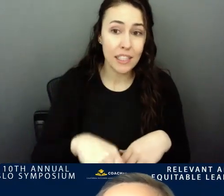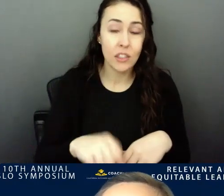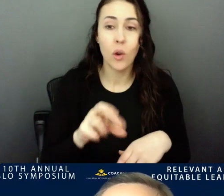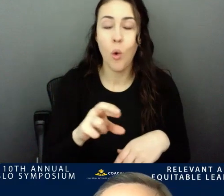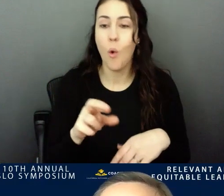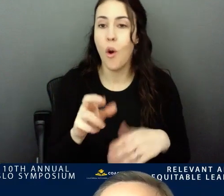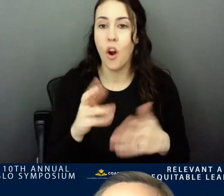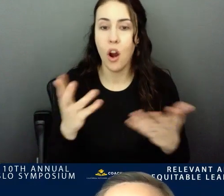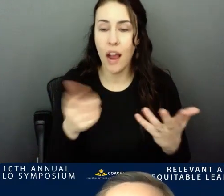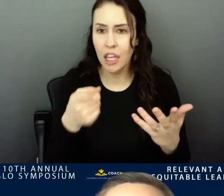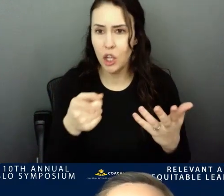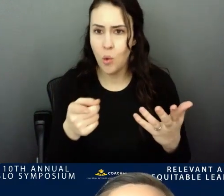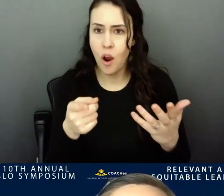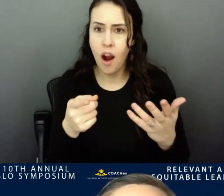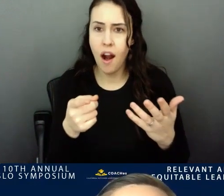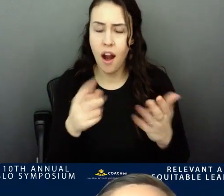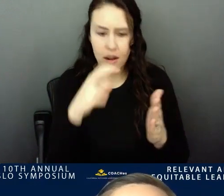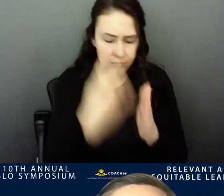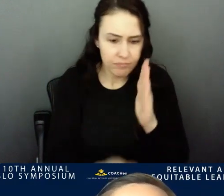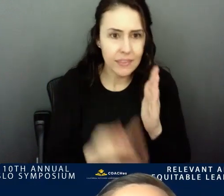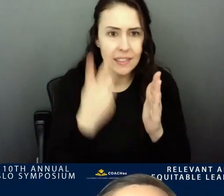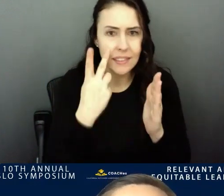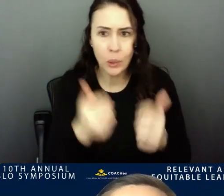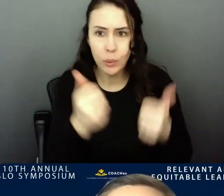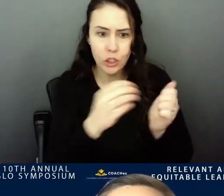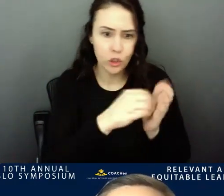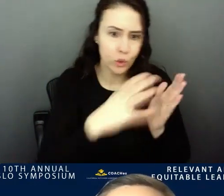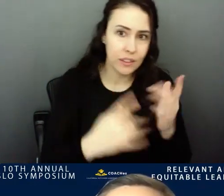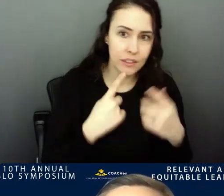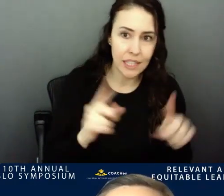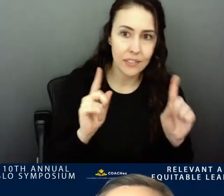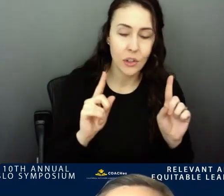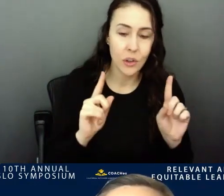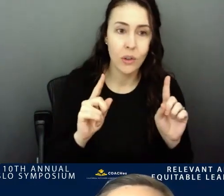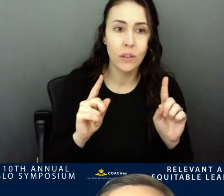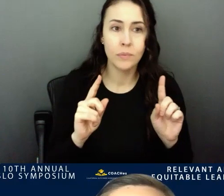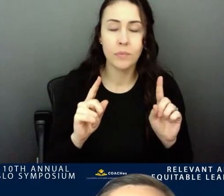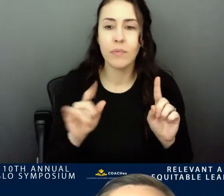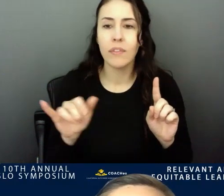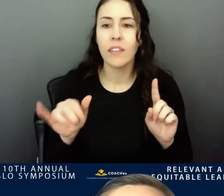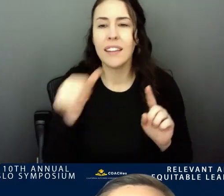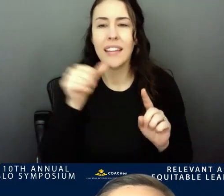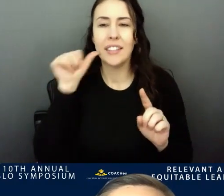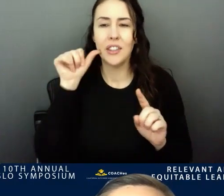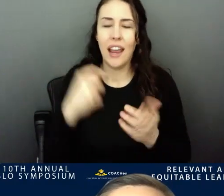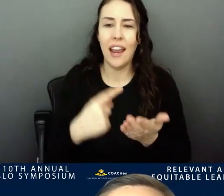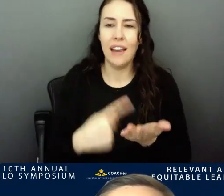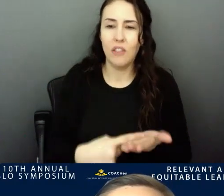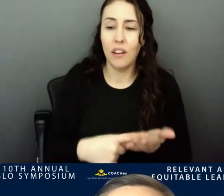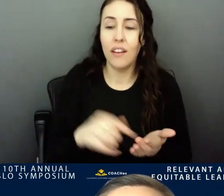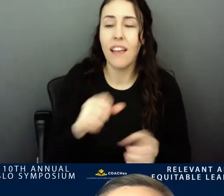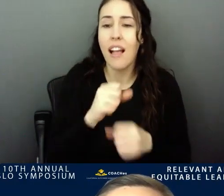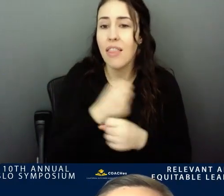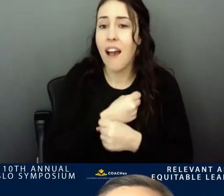and you're diving in and you're saying which students were successful the way that they talked about yesterday. I love flipping it around, like who was